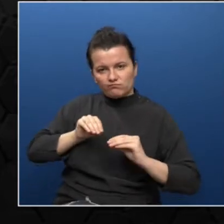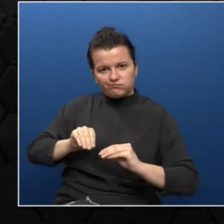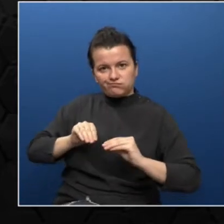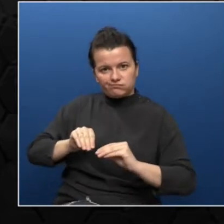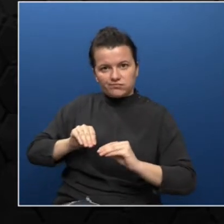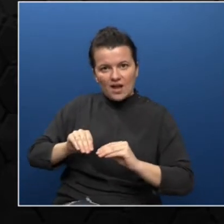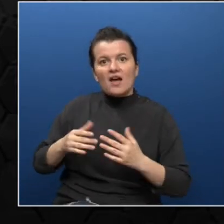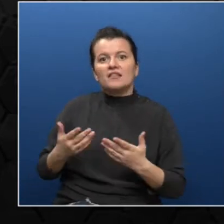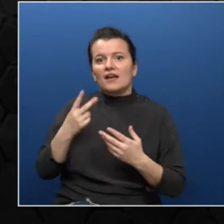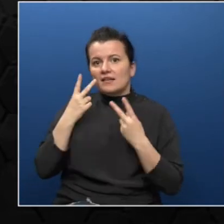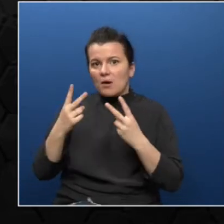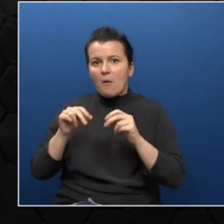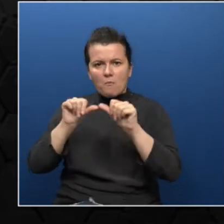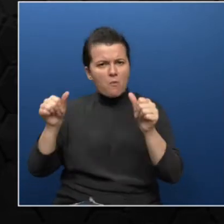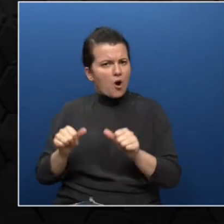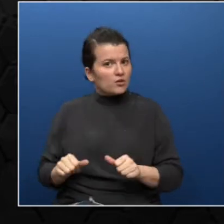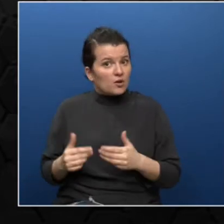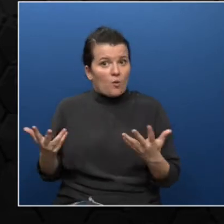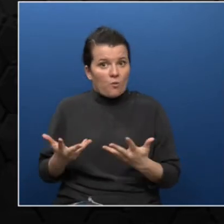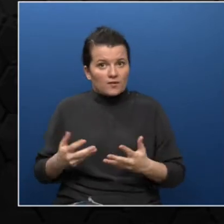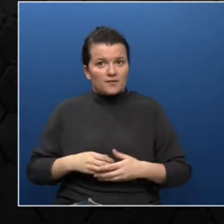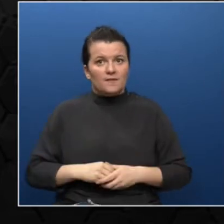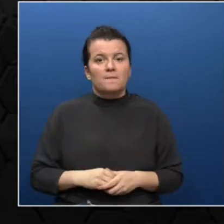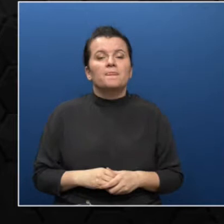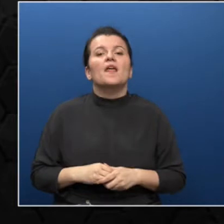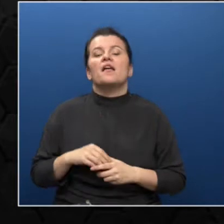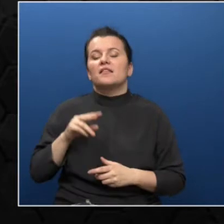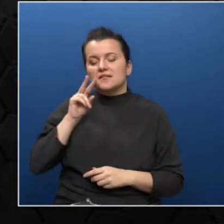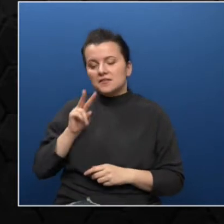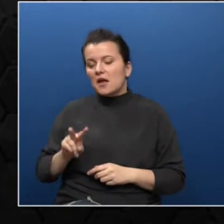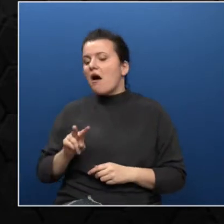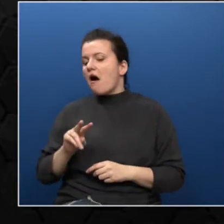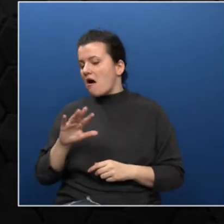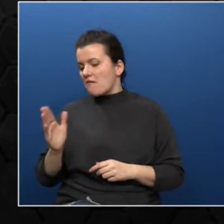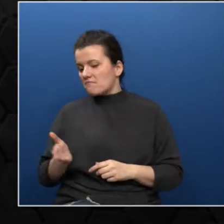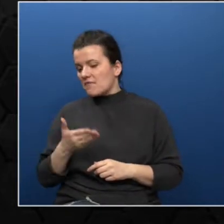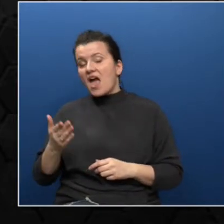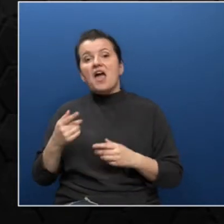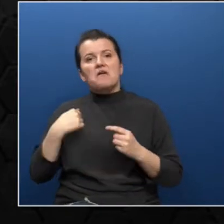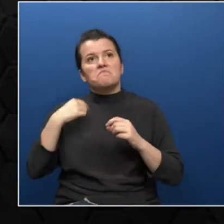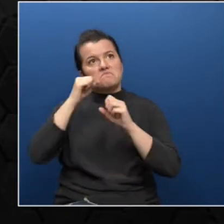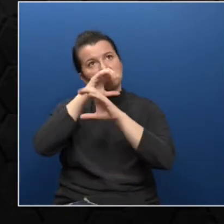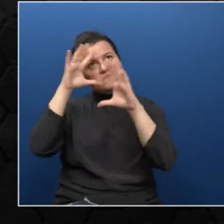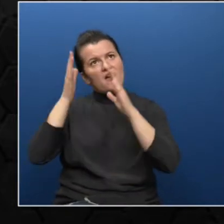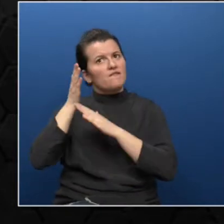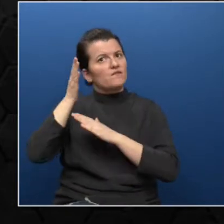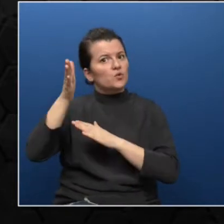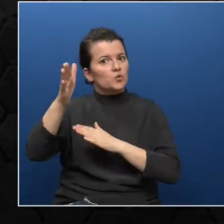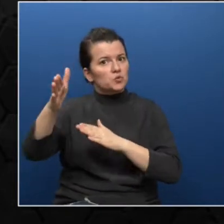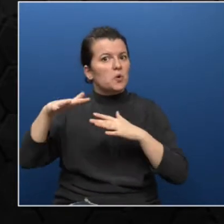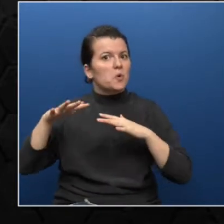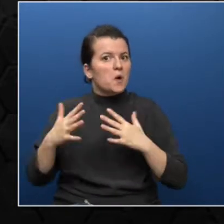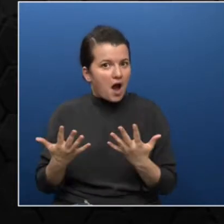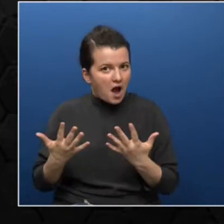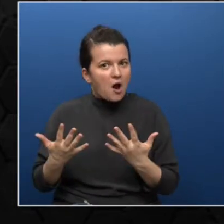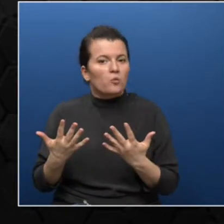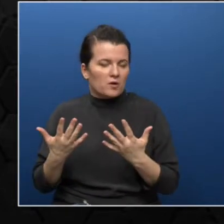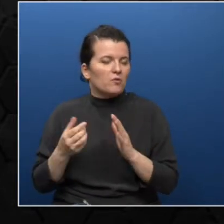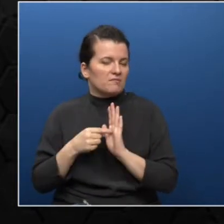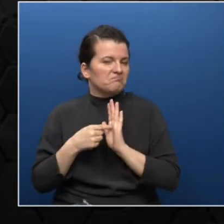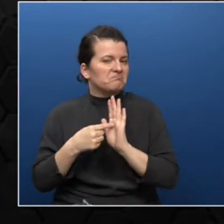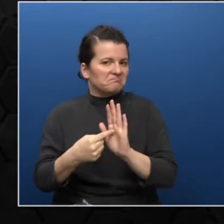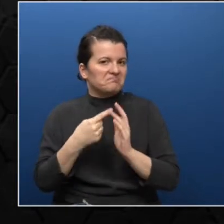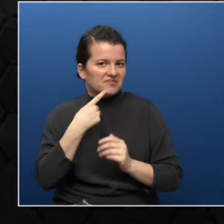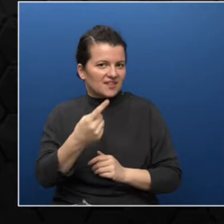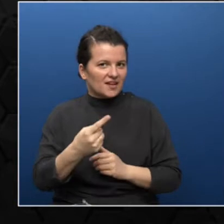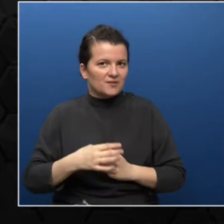some thoughts about where we see the project going in the future. And then from there, with many, many thanks, we